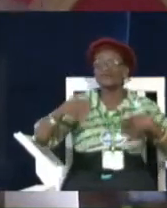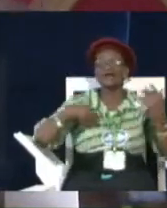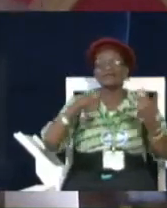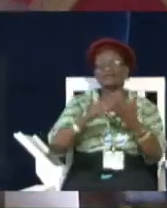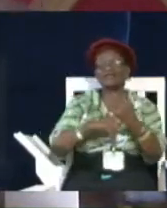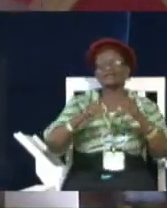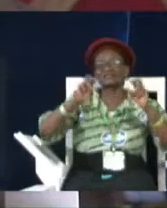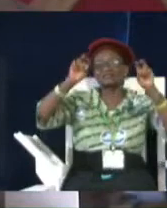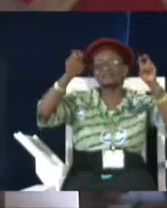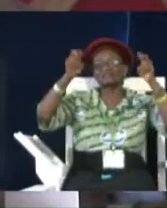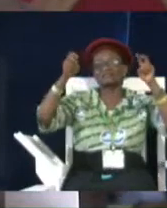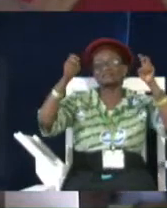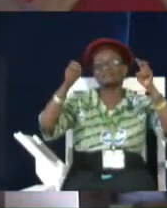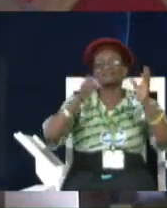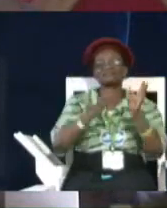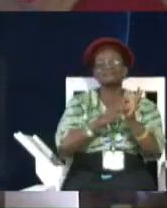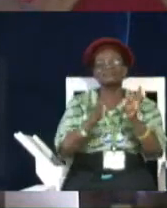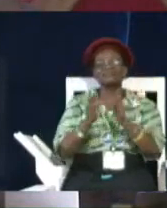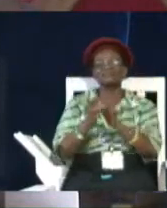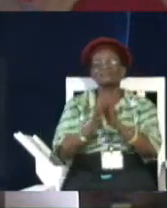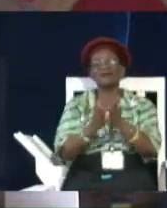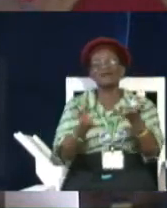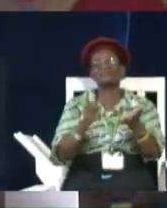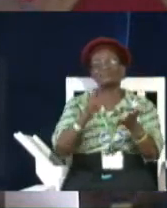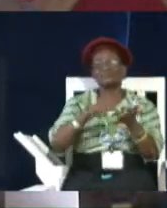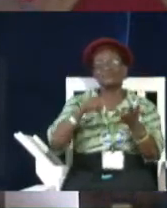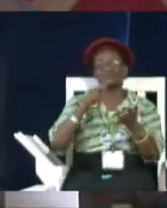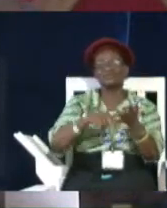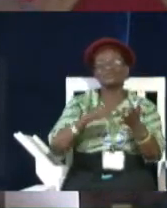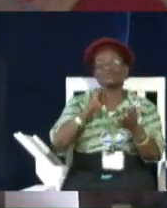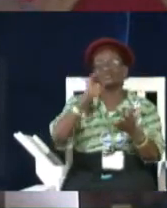The text is Hebrews chapter 1,